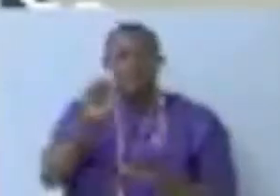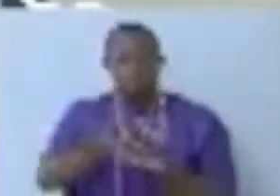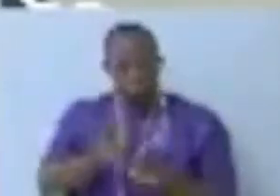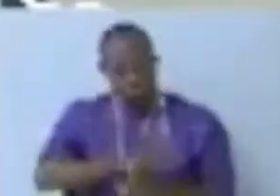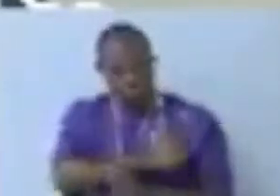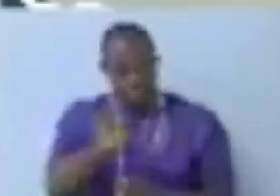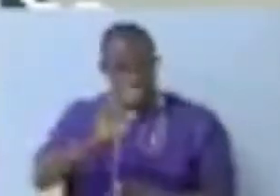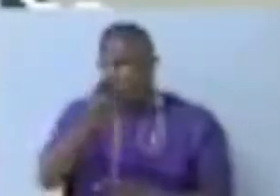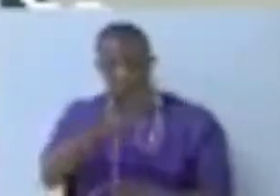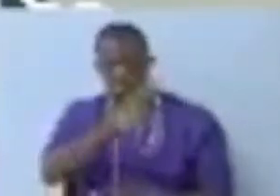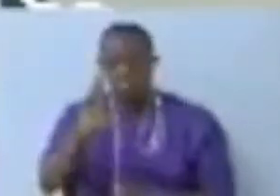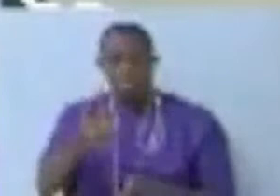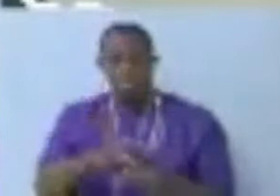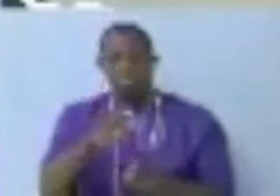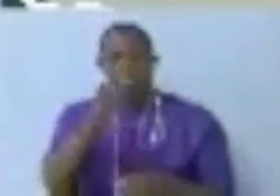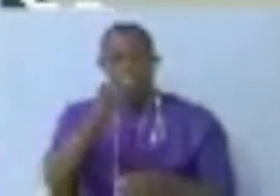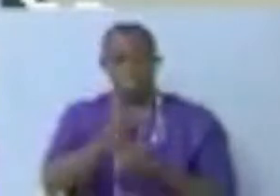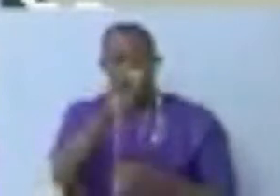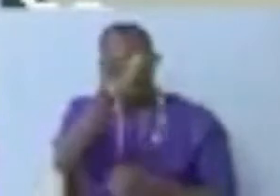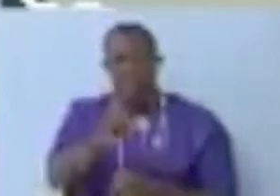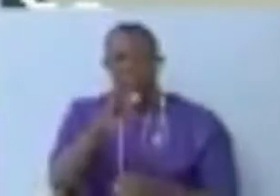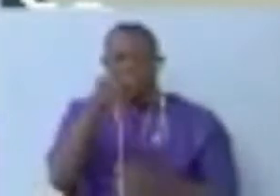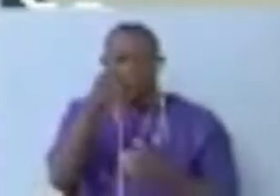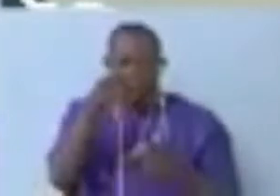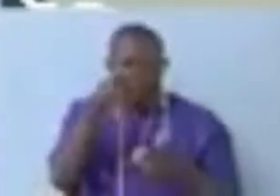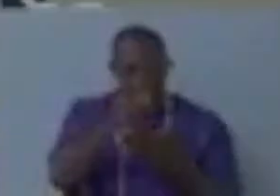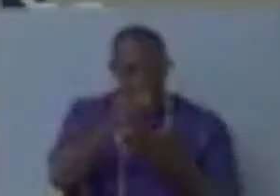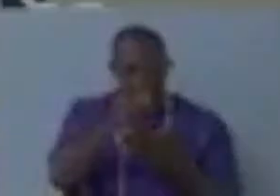should not stab each other at the back.